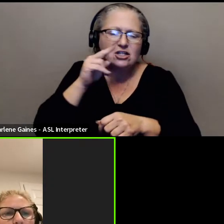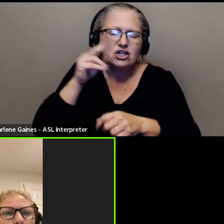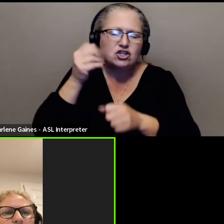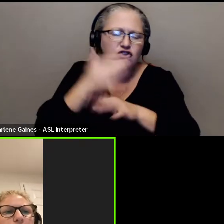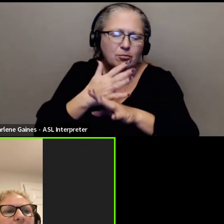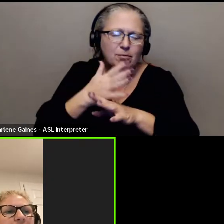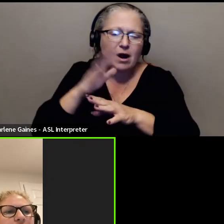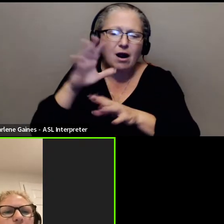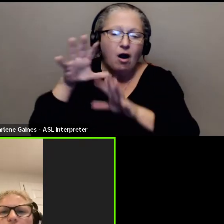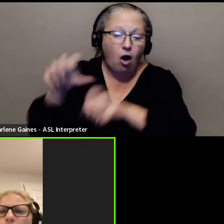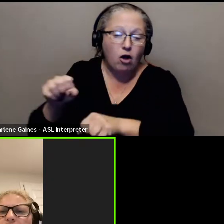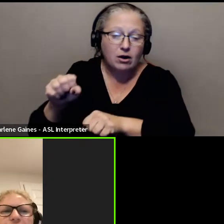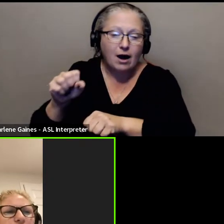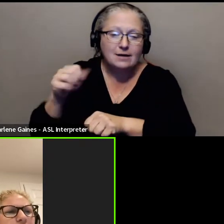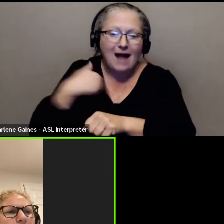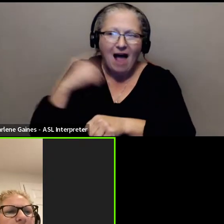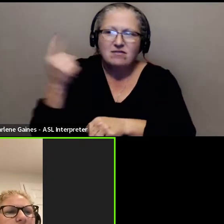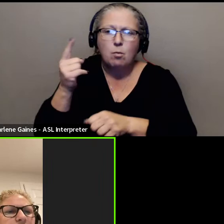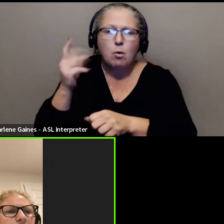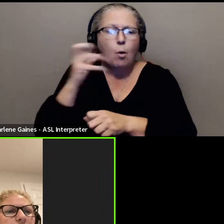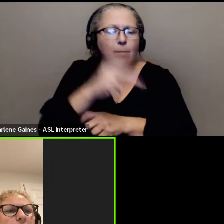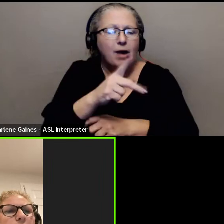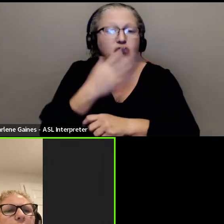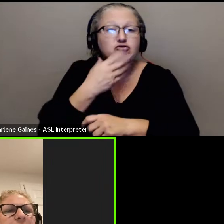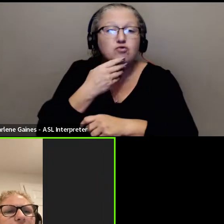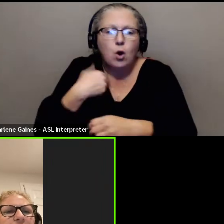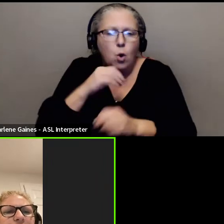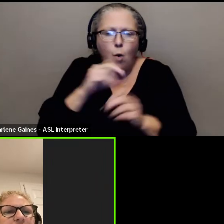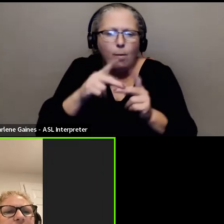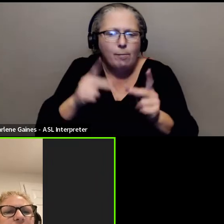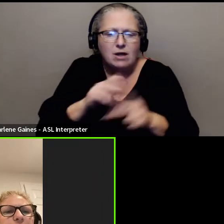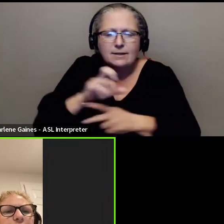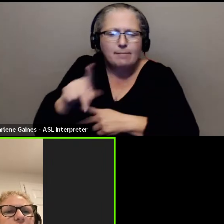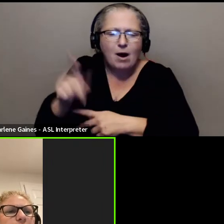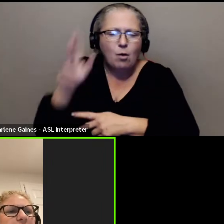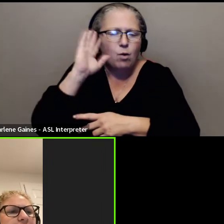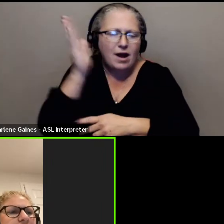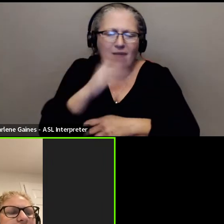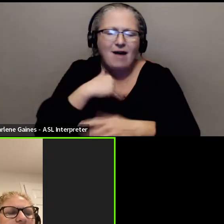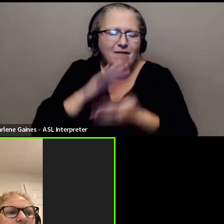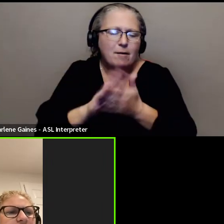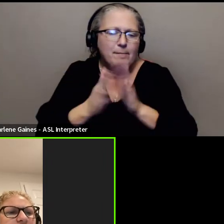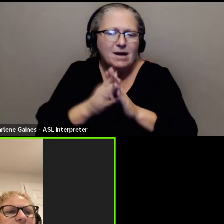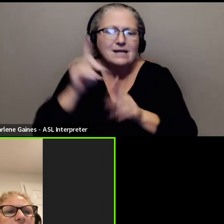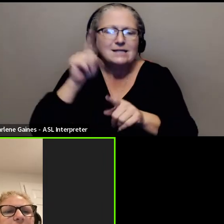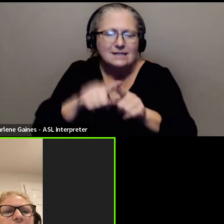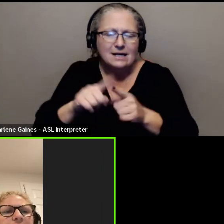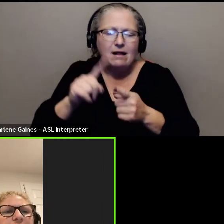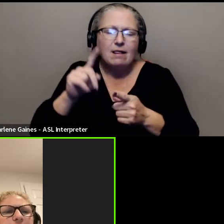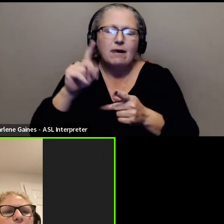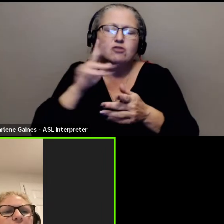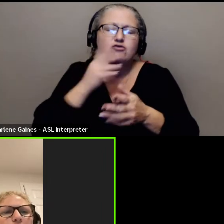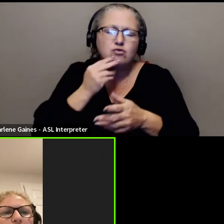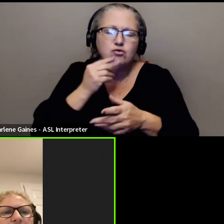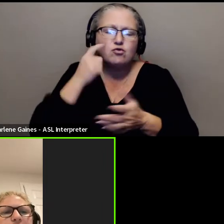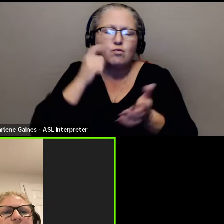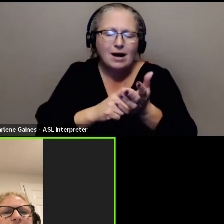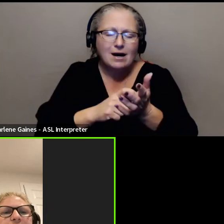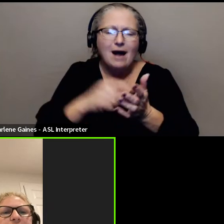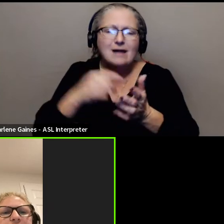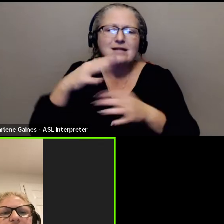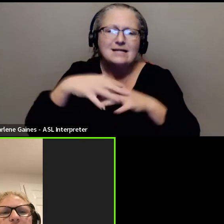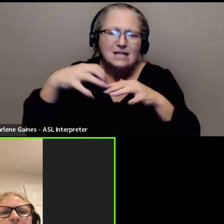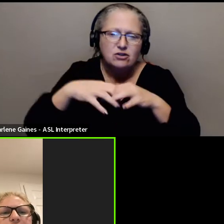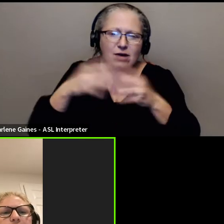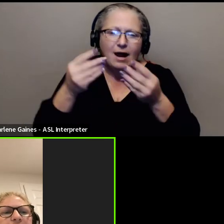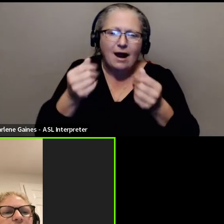somewhere to go back to. Where do Jews go back to? We will never have peace until Jews are recognized as indigenous to the land of Israel, who have the right to